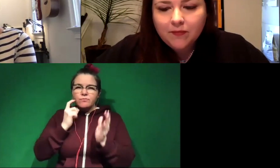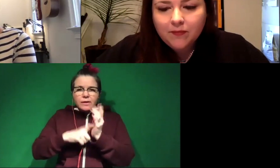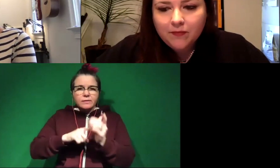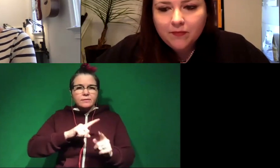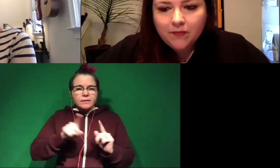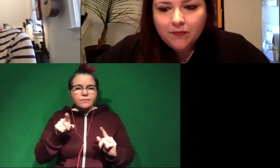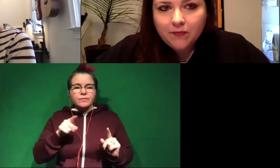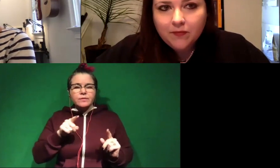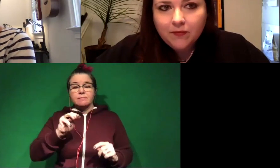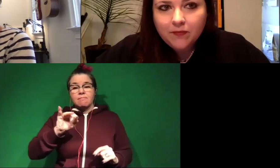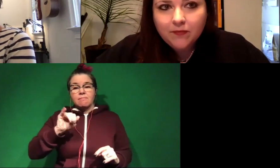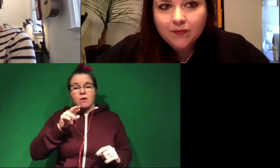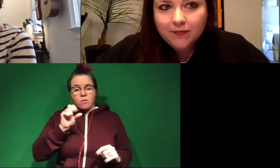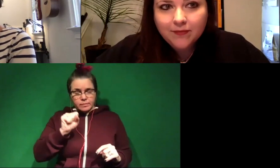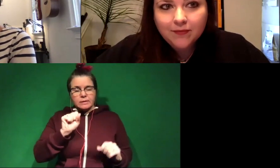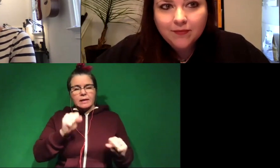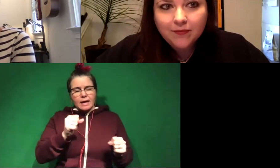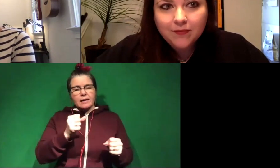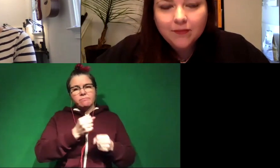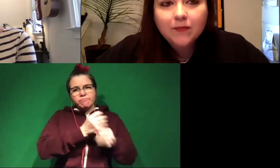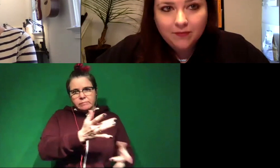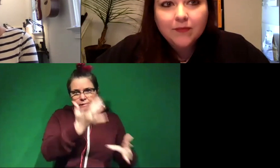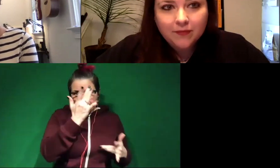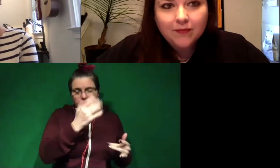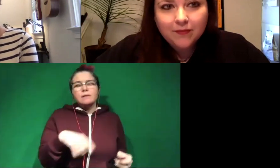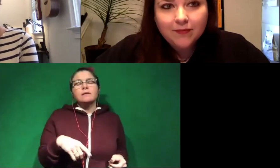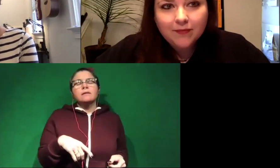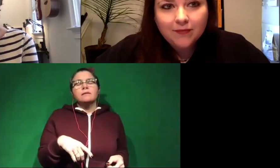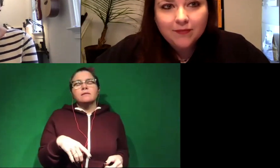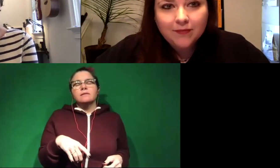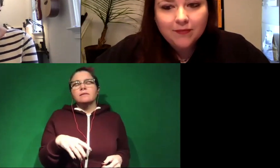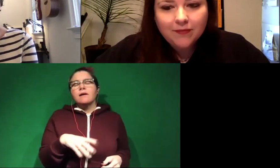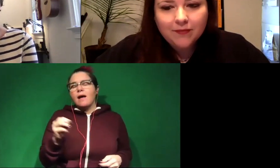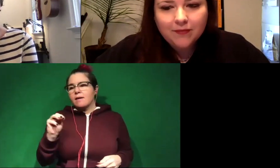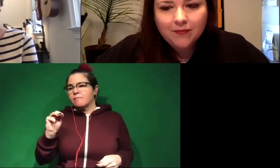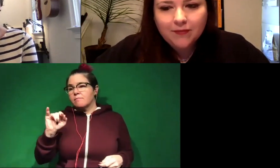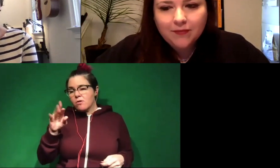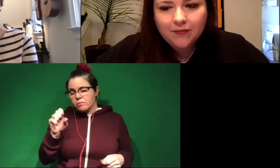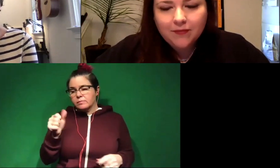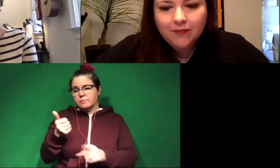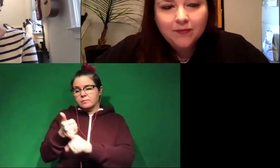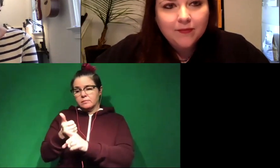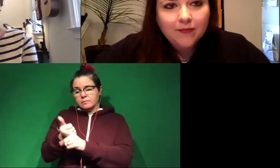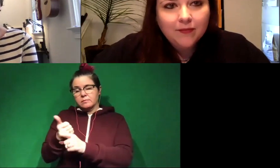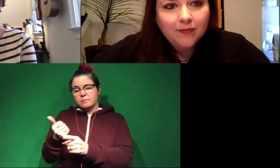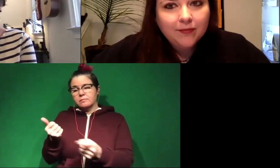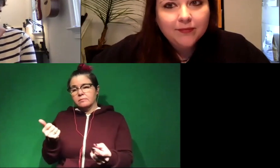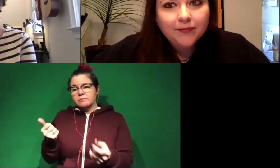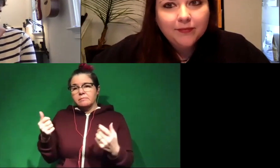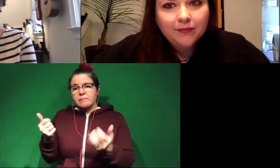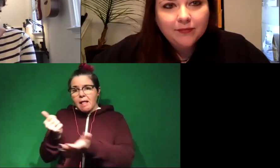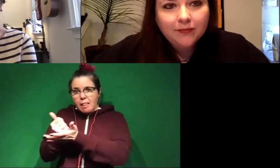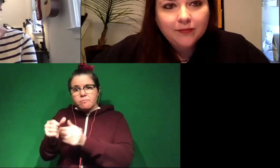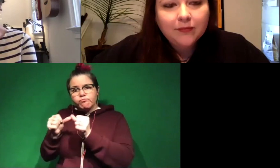between microbes that can make you sick and microbes that are help keep